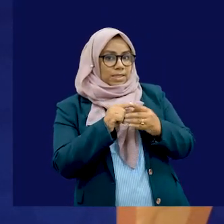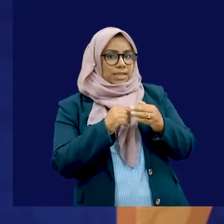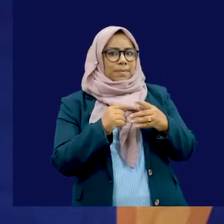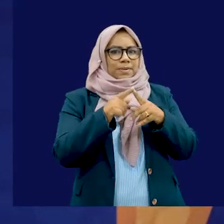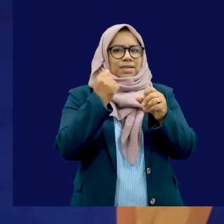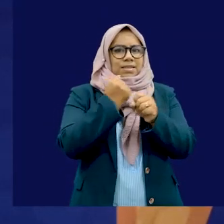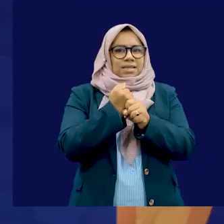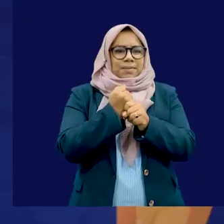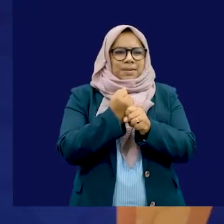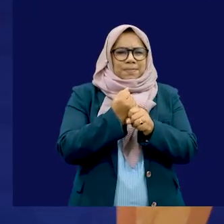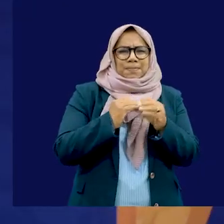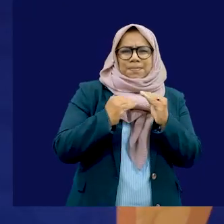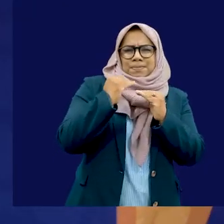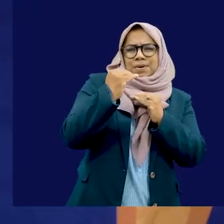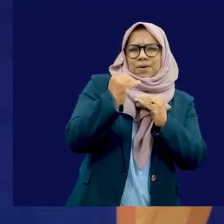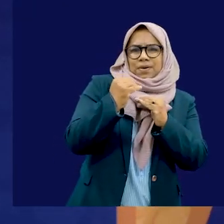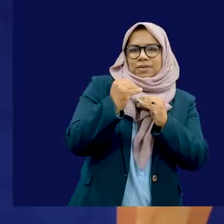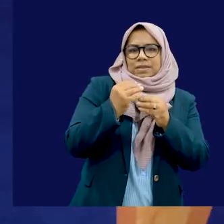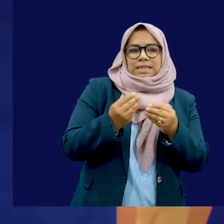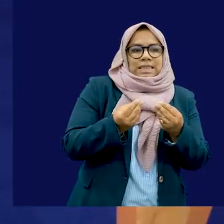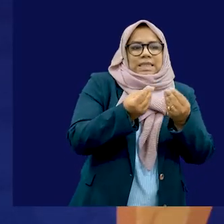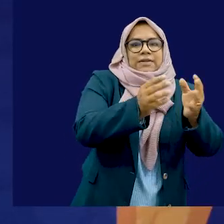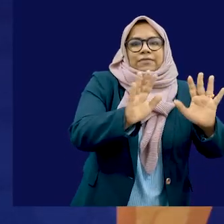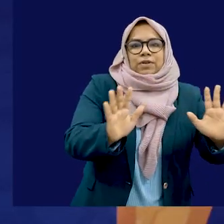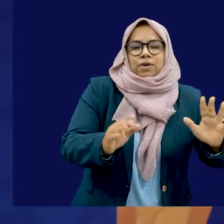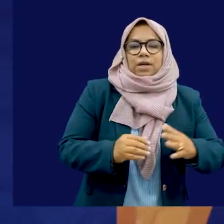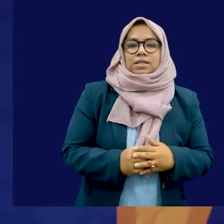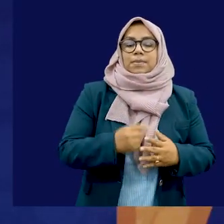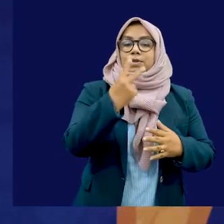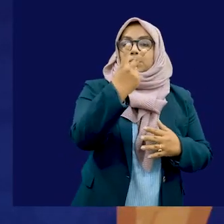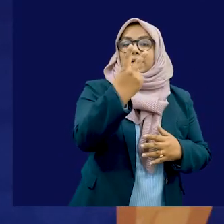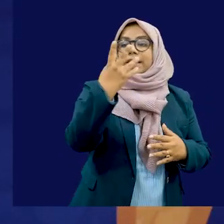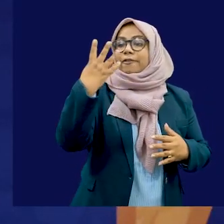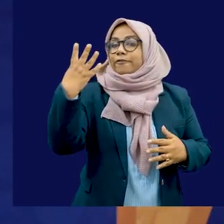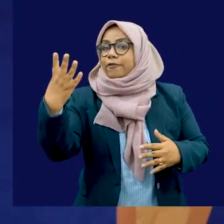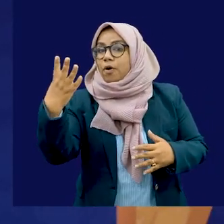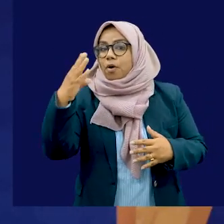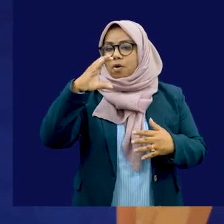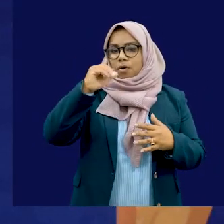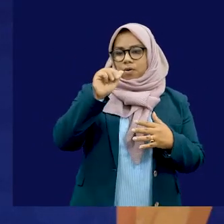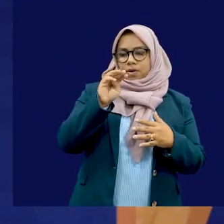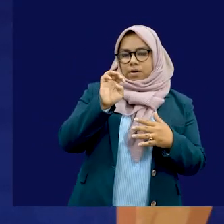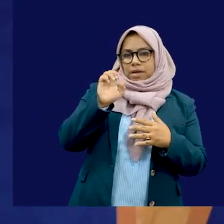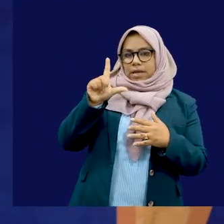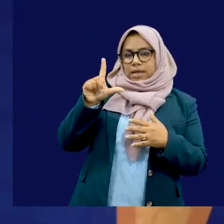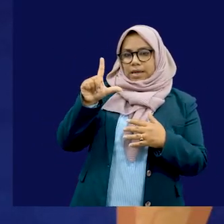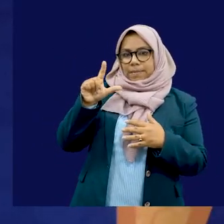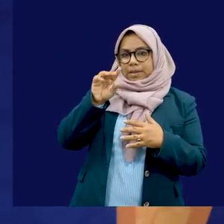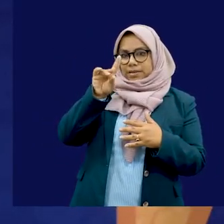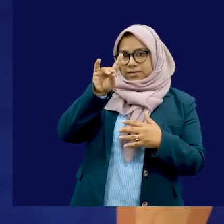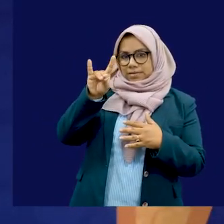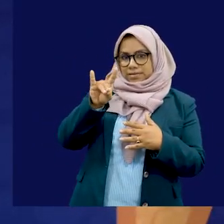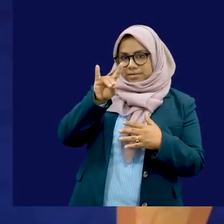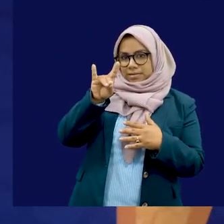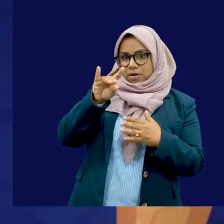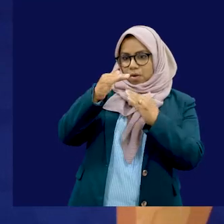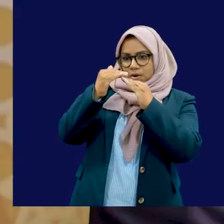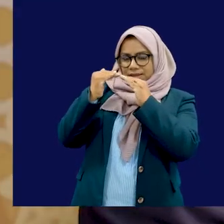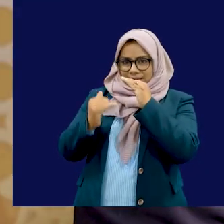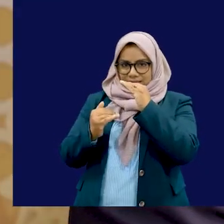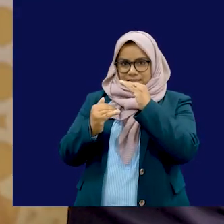that, let him not give. For 24 camels or less, for each 5, 1